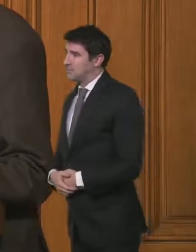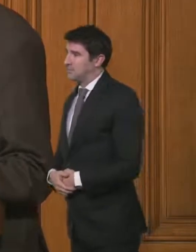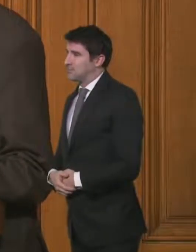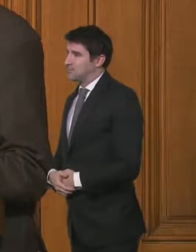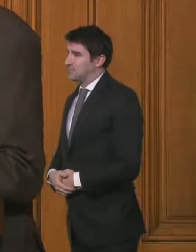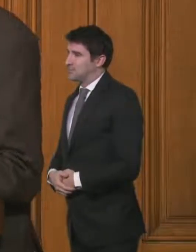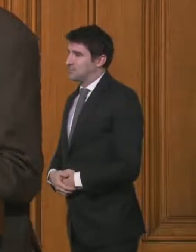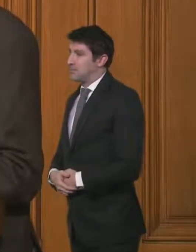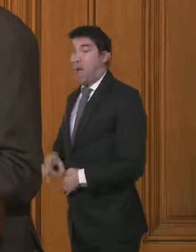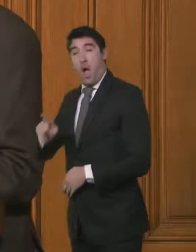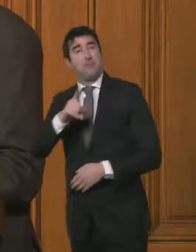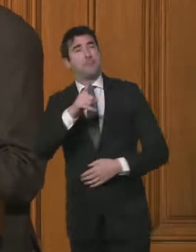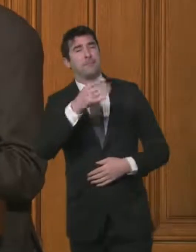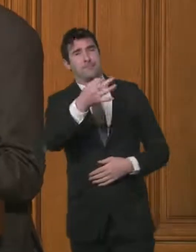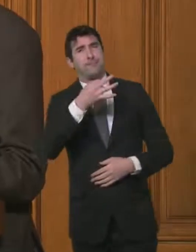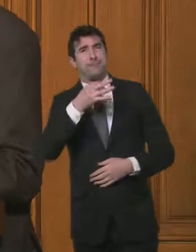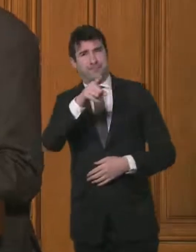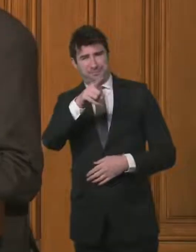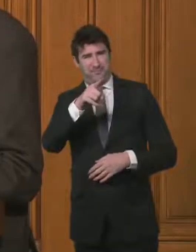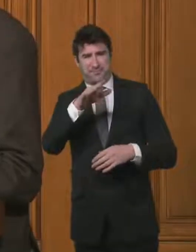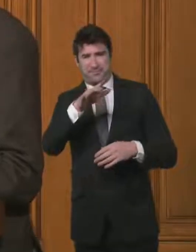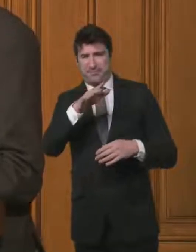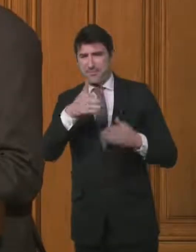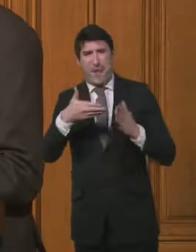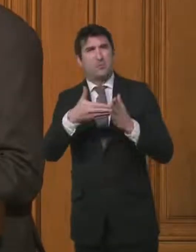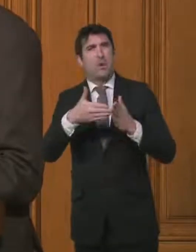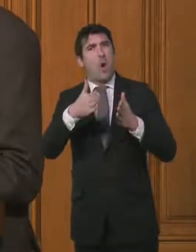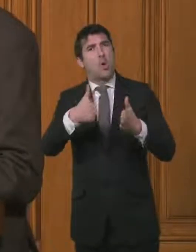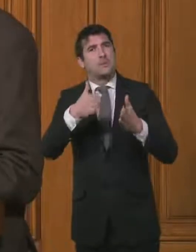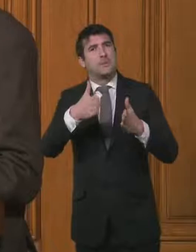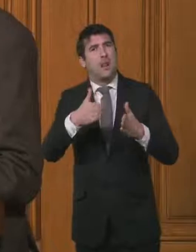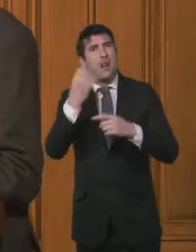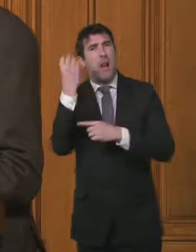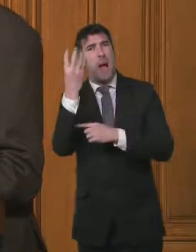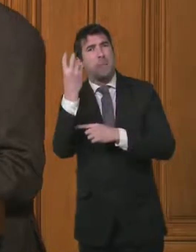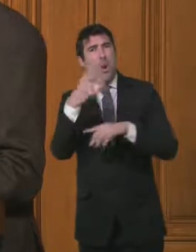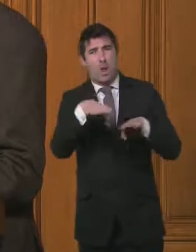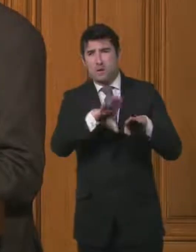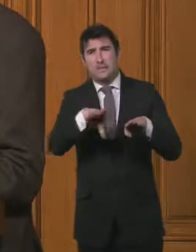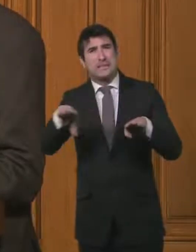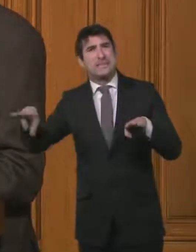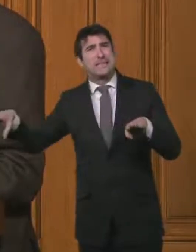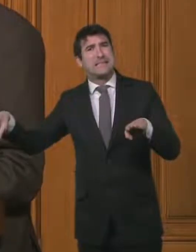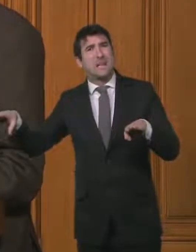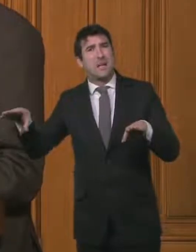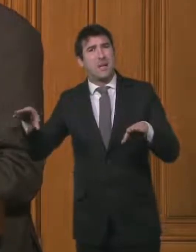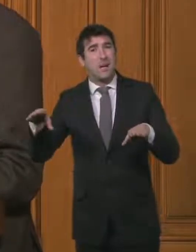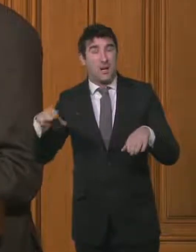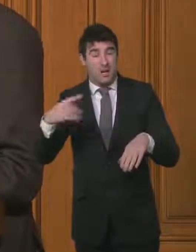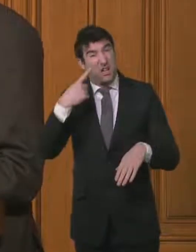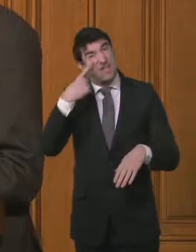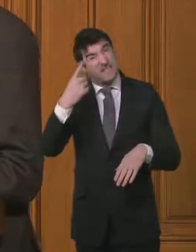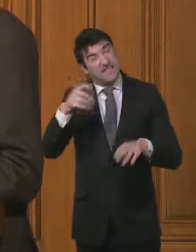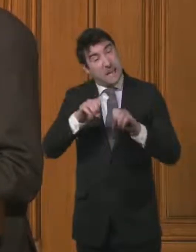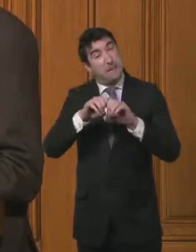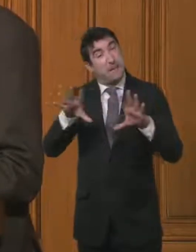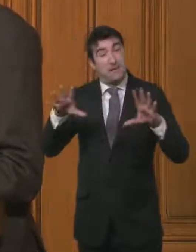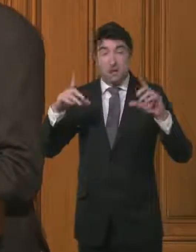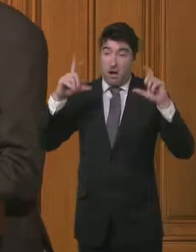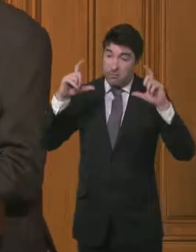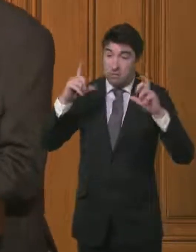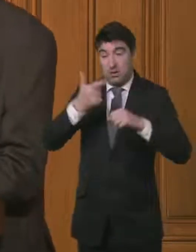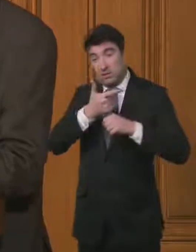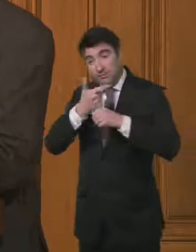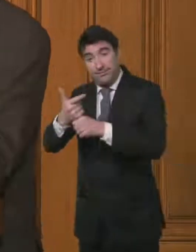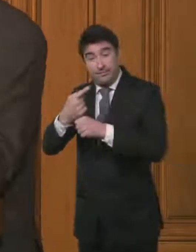all commented, the NHS is under significant pressure. So you might be able to cough it and sneeze it out, but you won't actually get it yourself because it gets